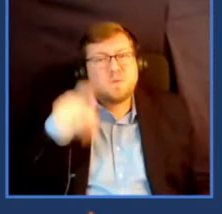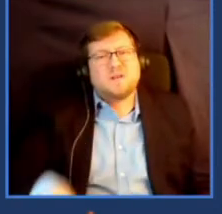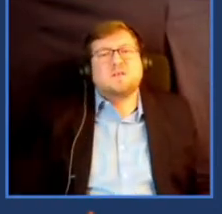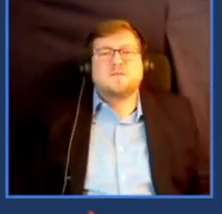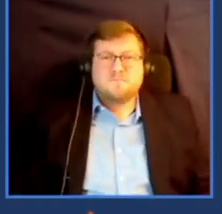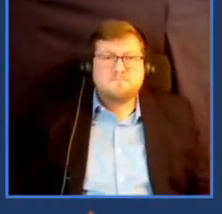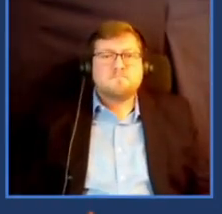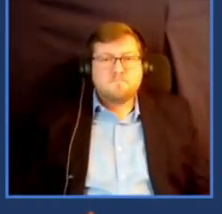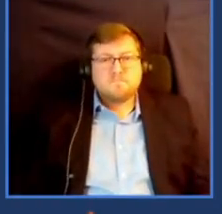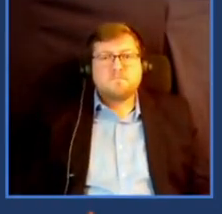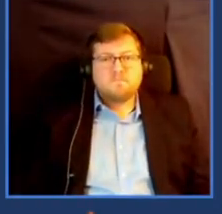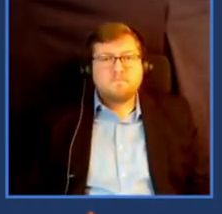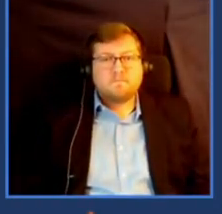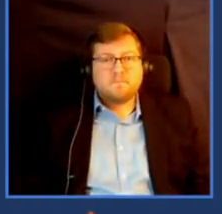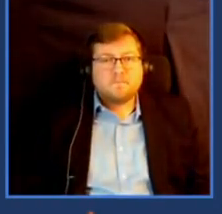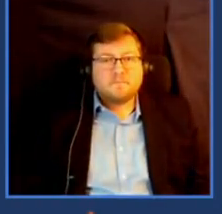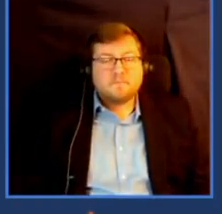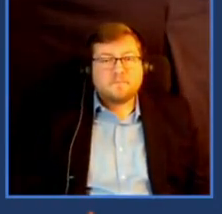And so listen,